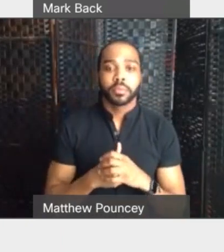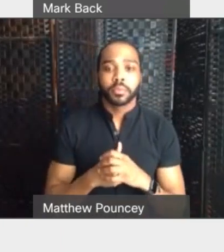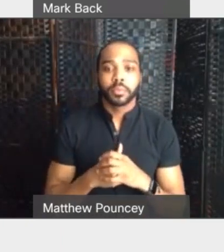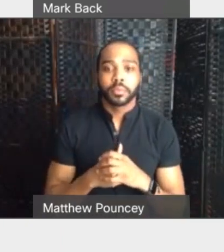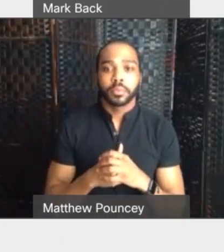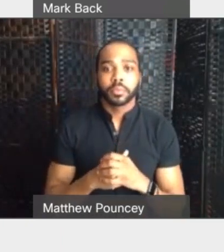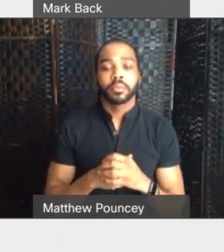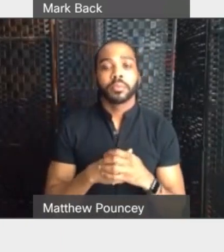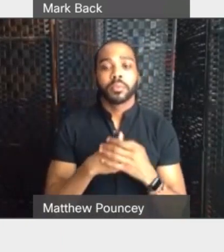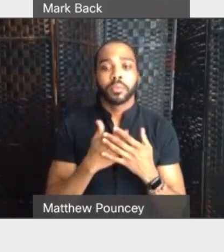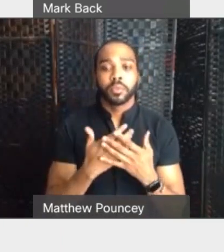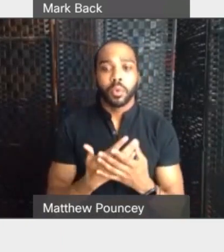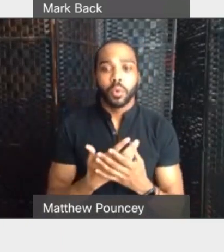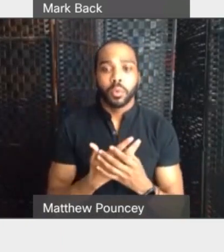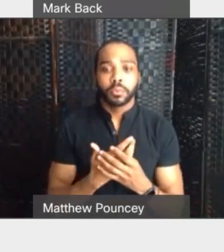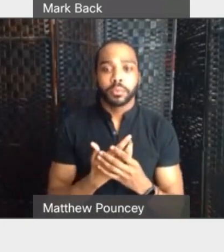And so